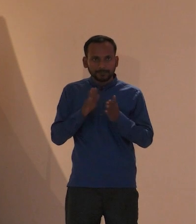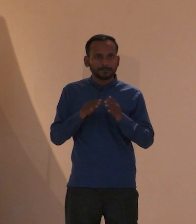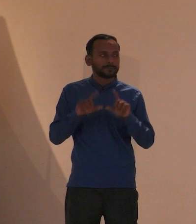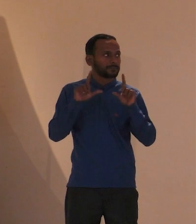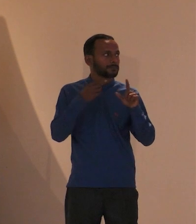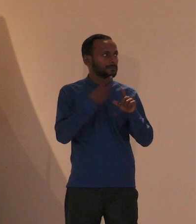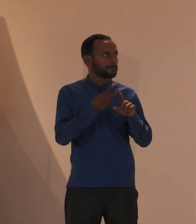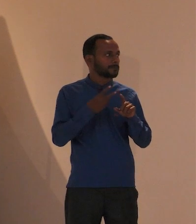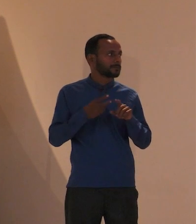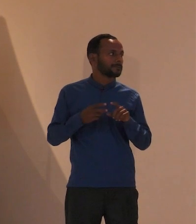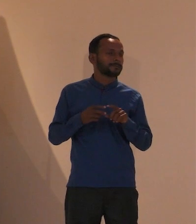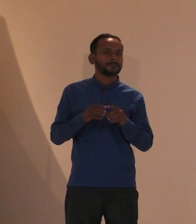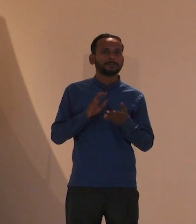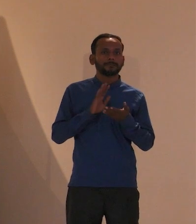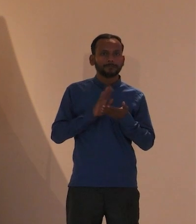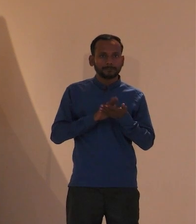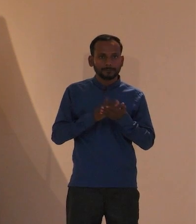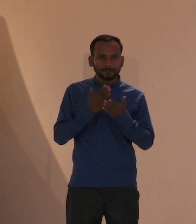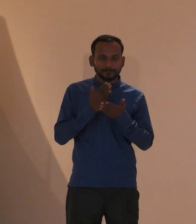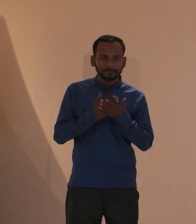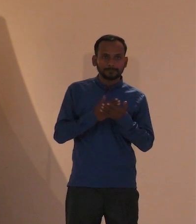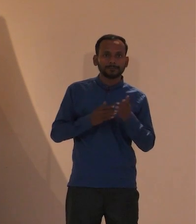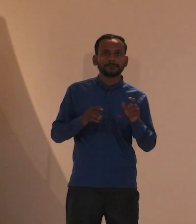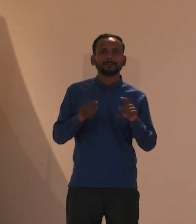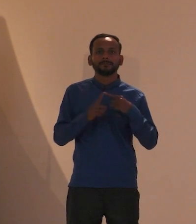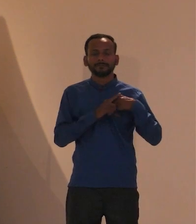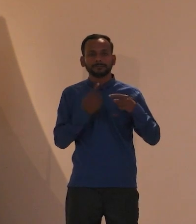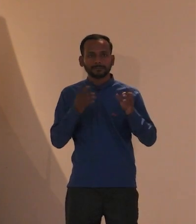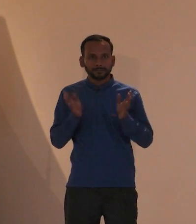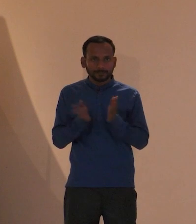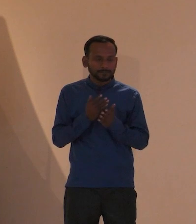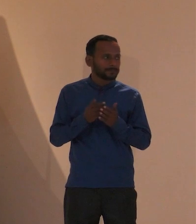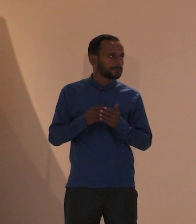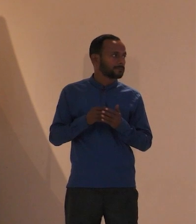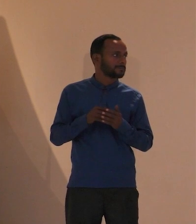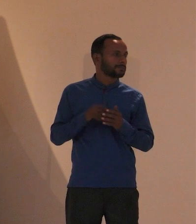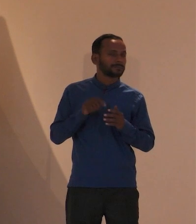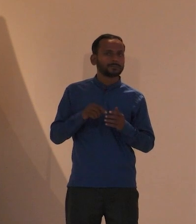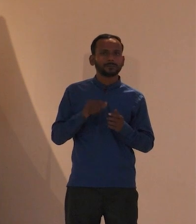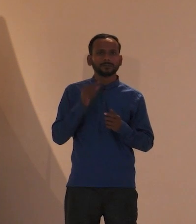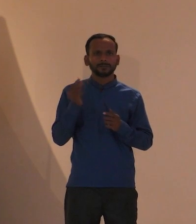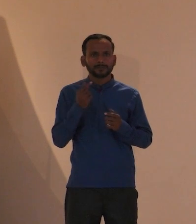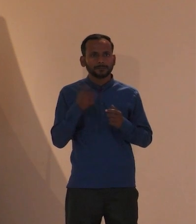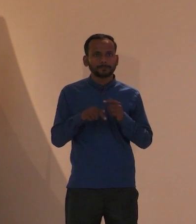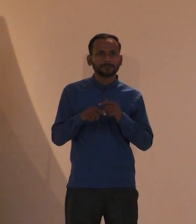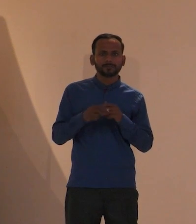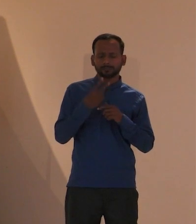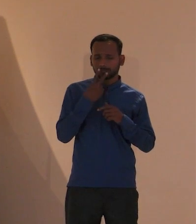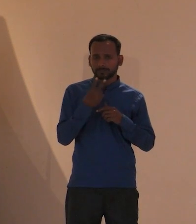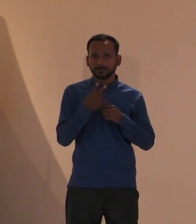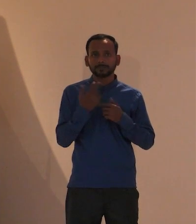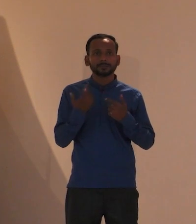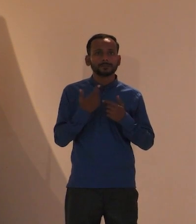sets that we make at Christmas time, and we put the baby Jesus into the nativity crib. Now usually if you notice,